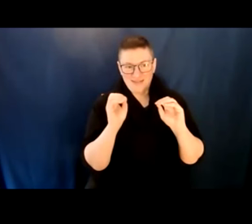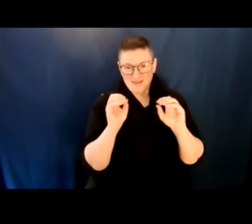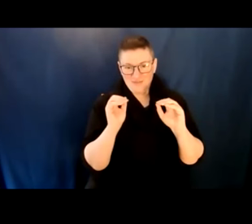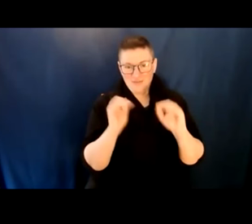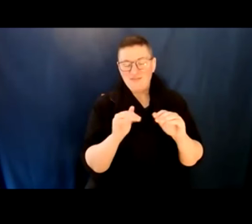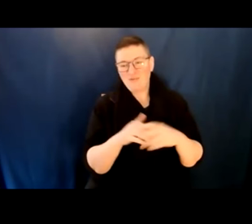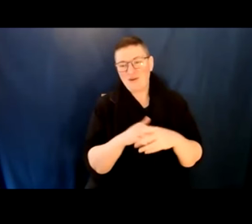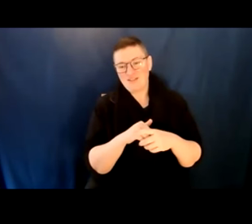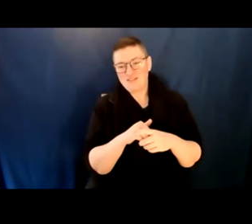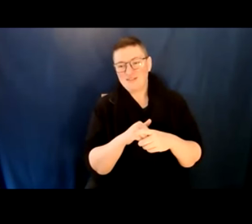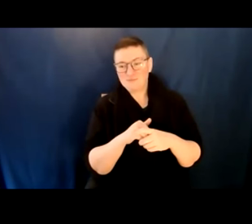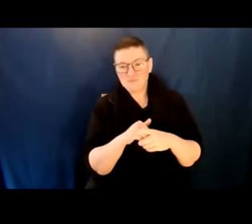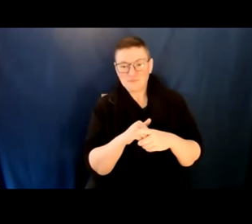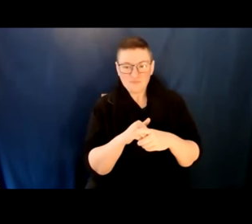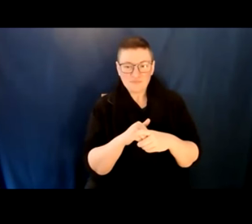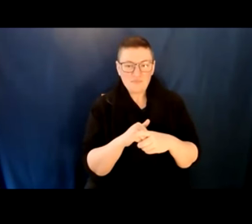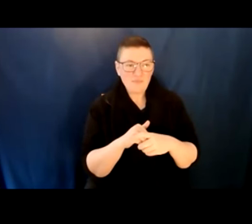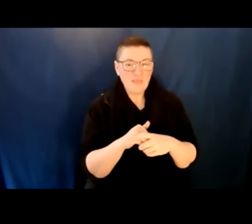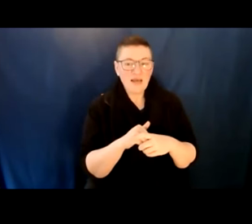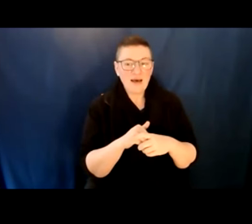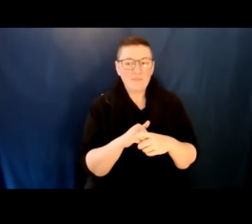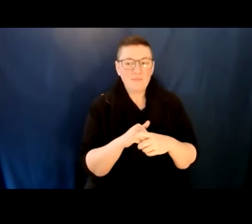but very, very prevalent.